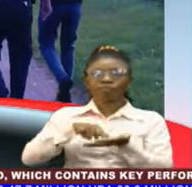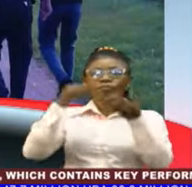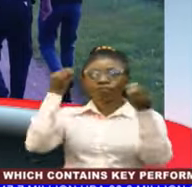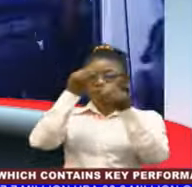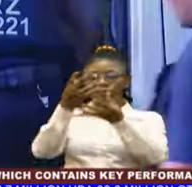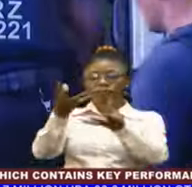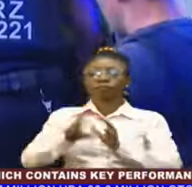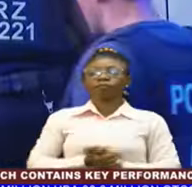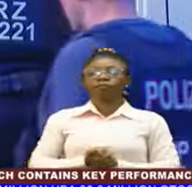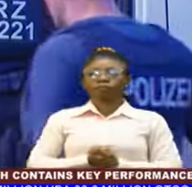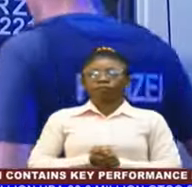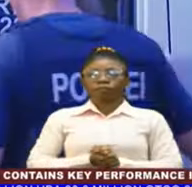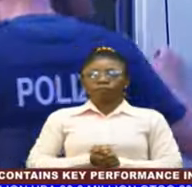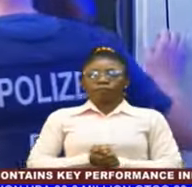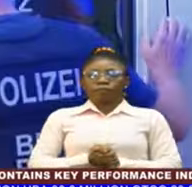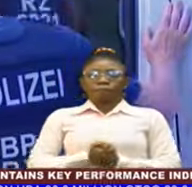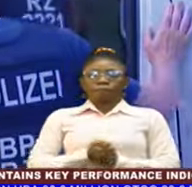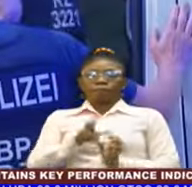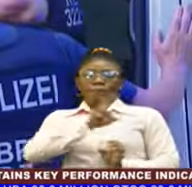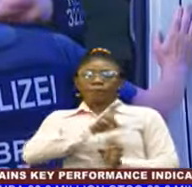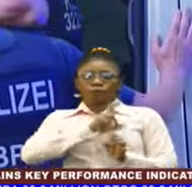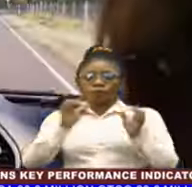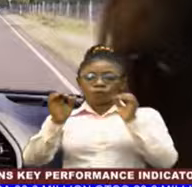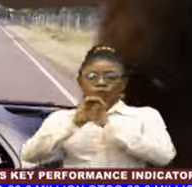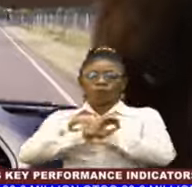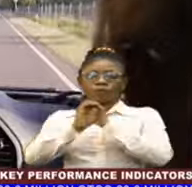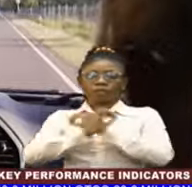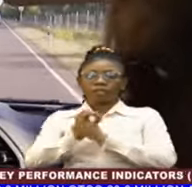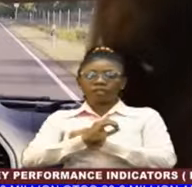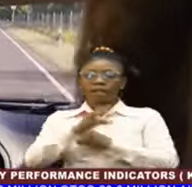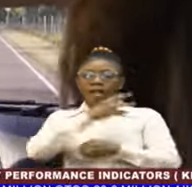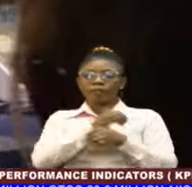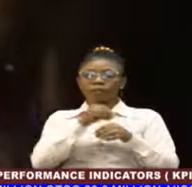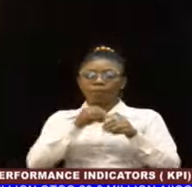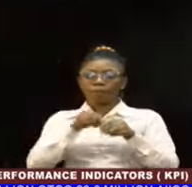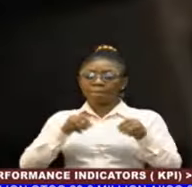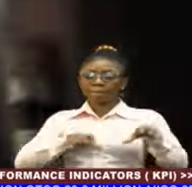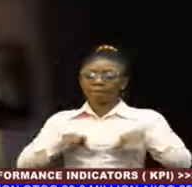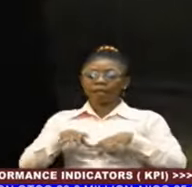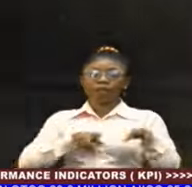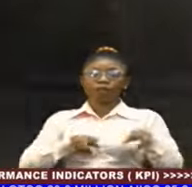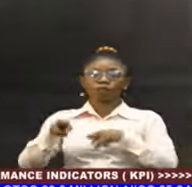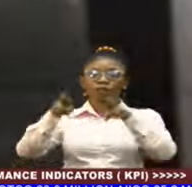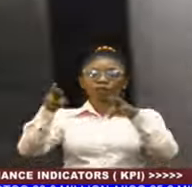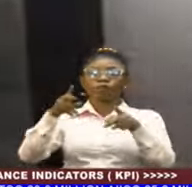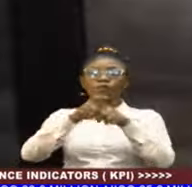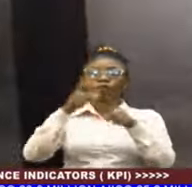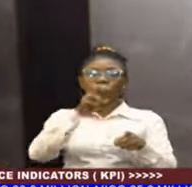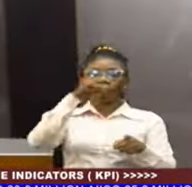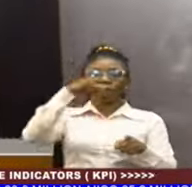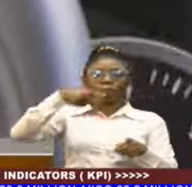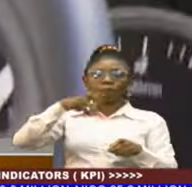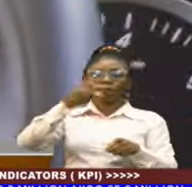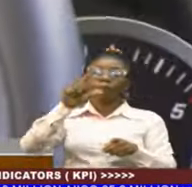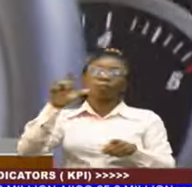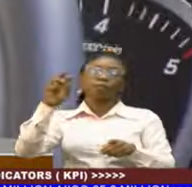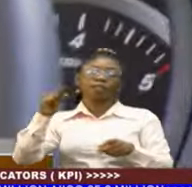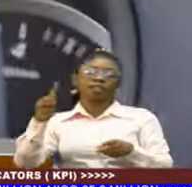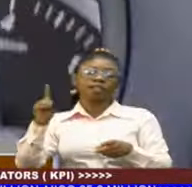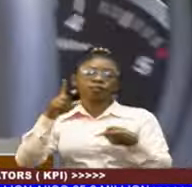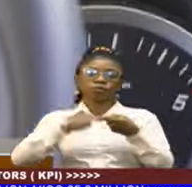more. Armed police officers wave cars off the motorway going from Poland to Germany. They are searching for